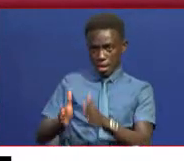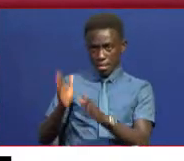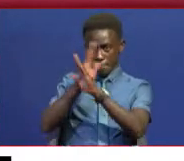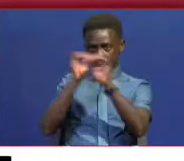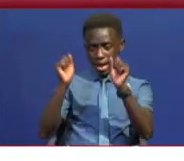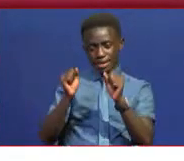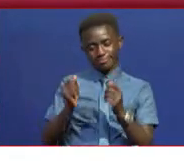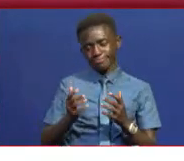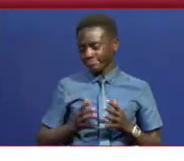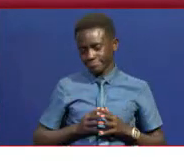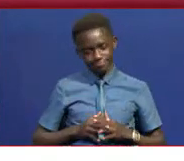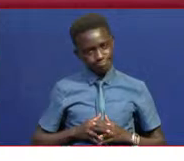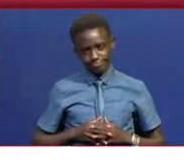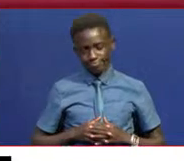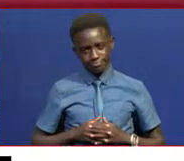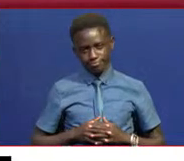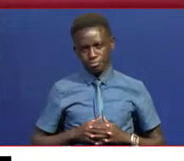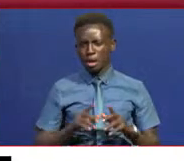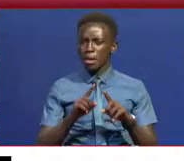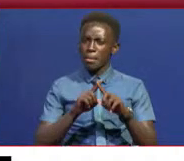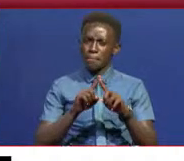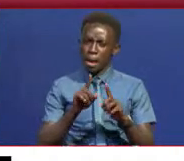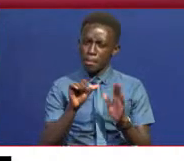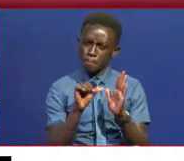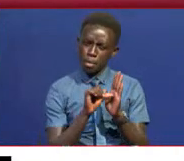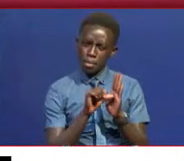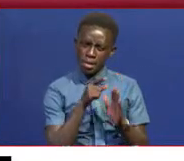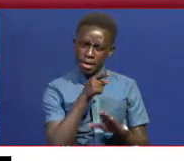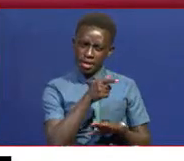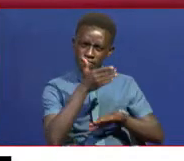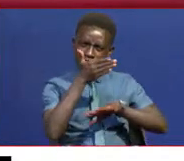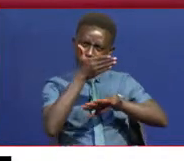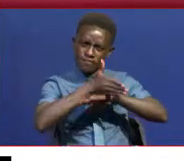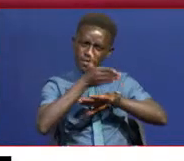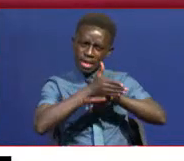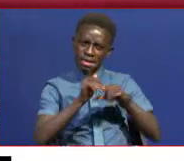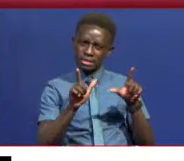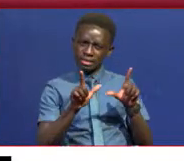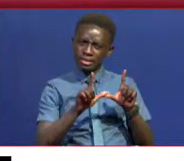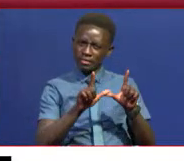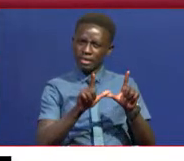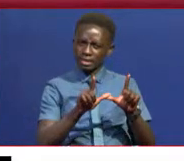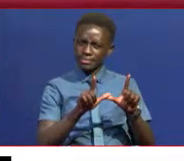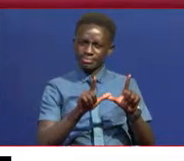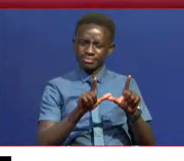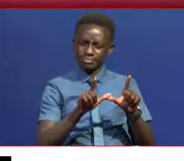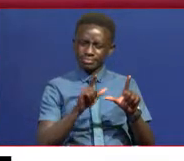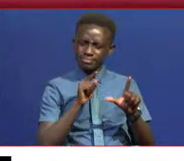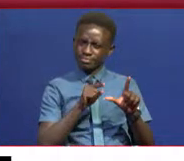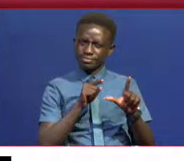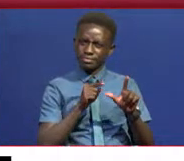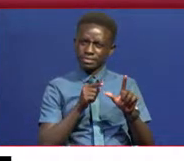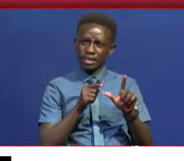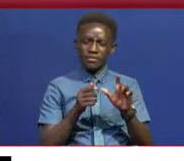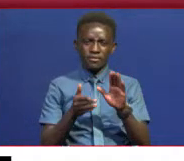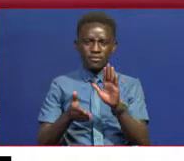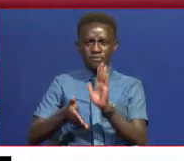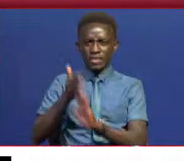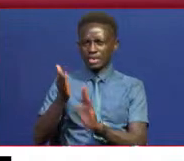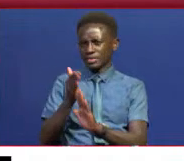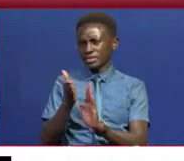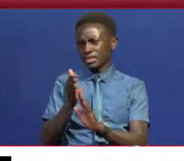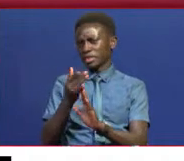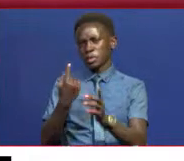this issue of fake certificates, I think it's a quick win for us. I think it's a quick win, Your